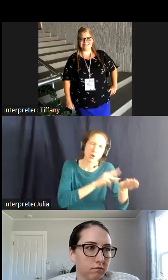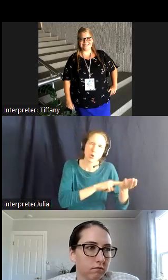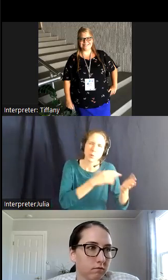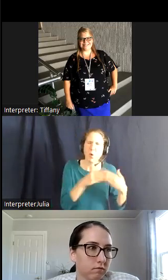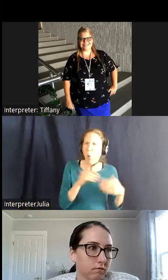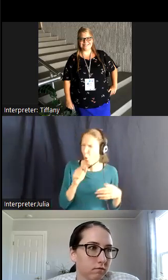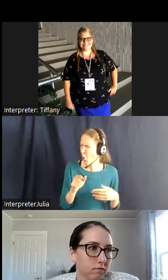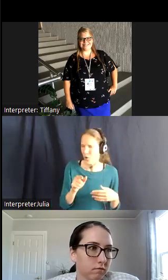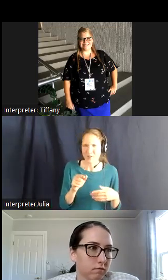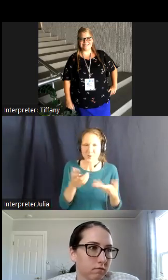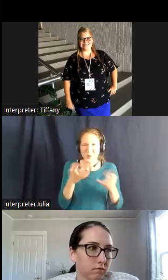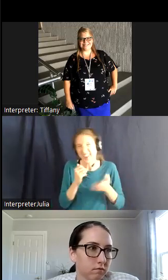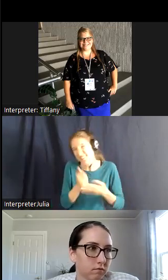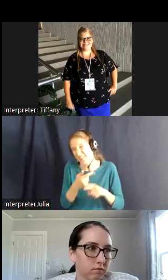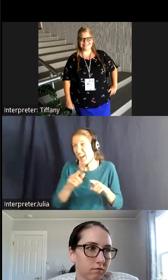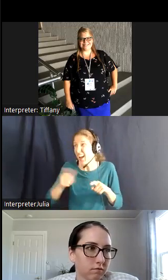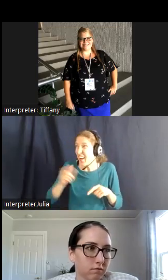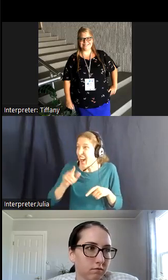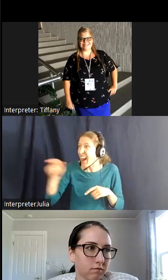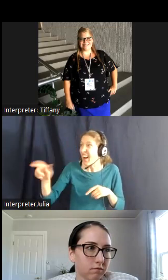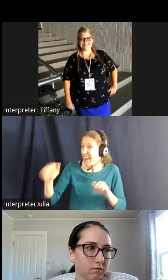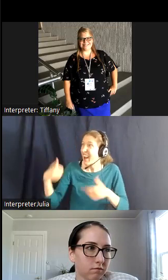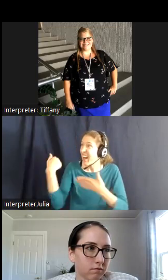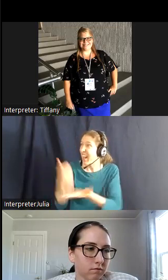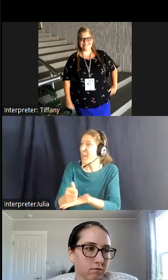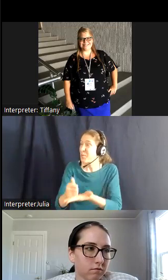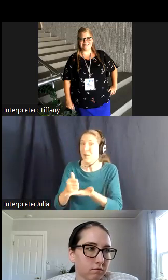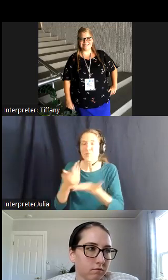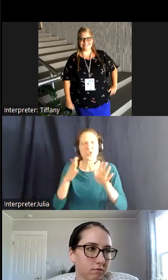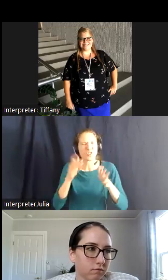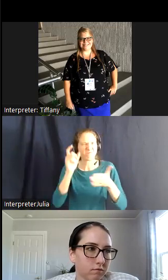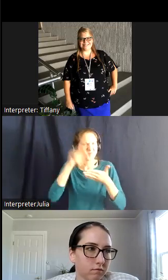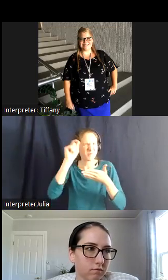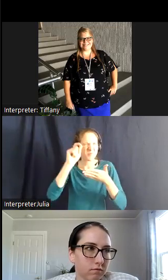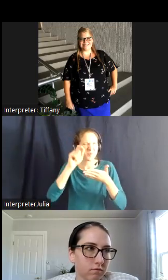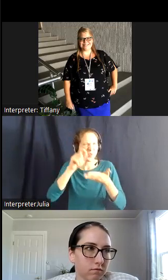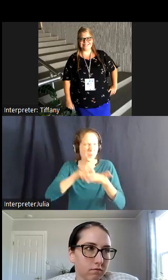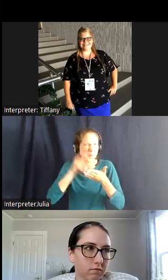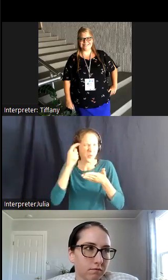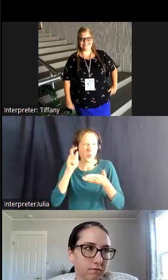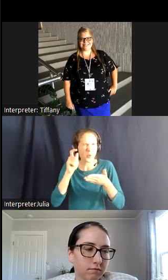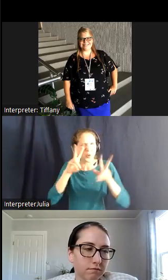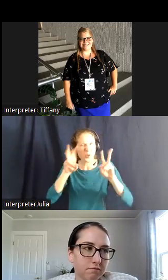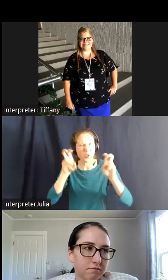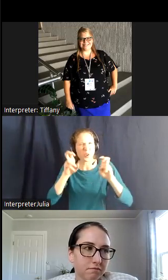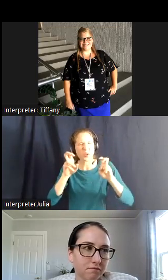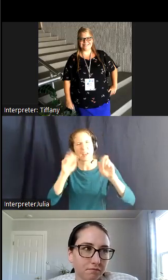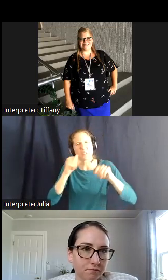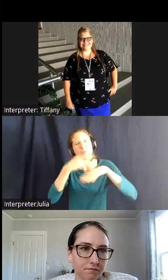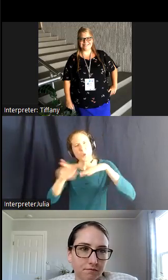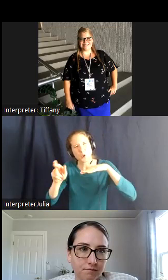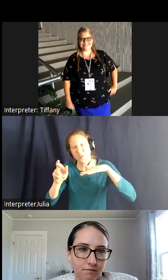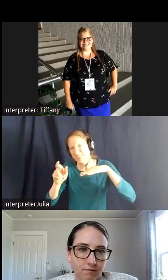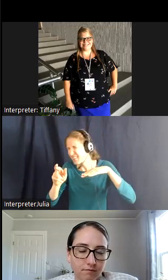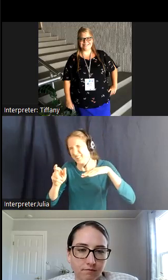receiving services could, for instance, not possibly get to. So I think we need to come up with some phrases that